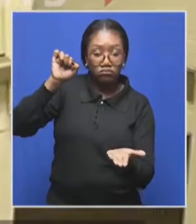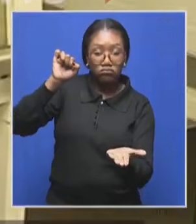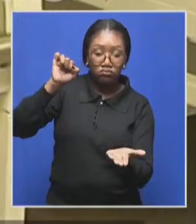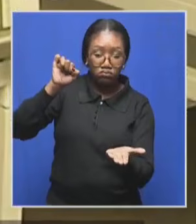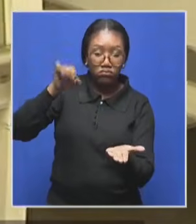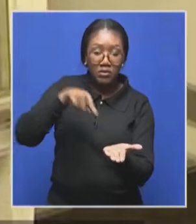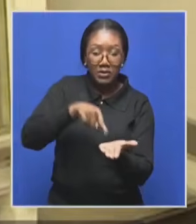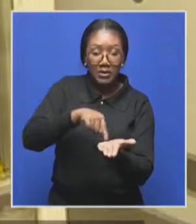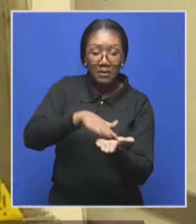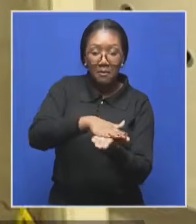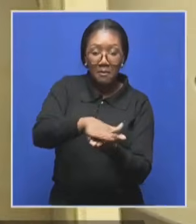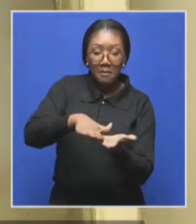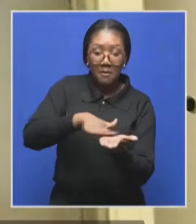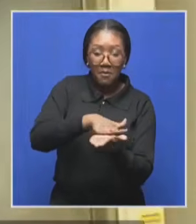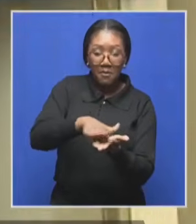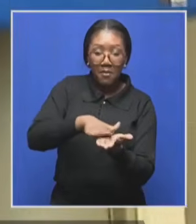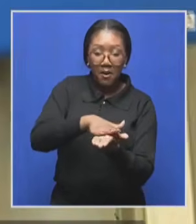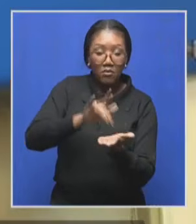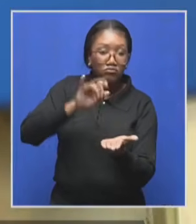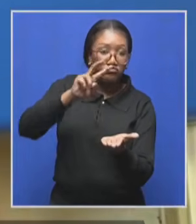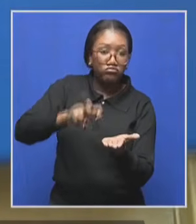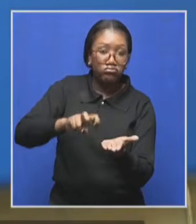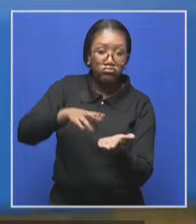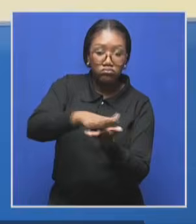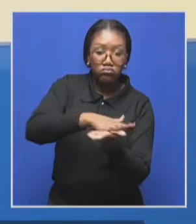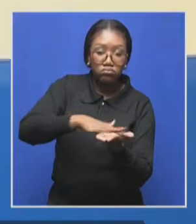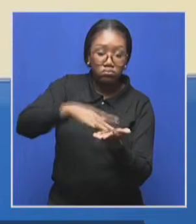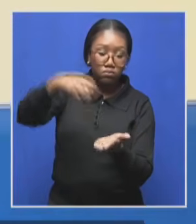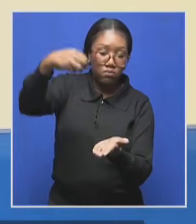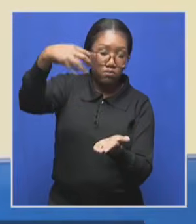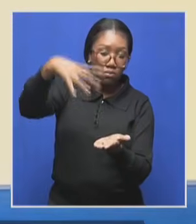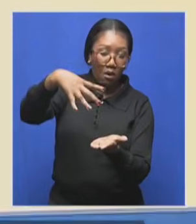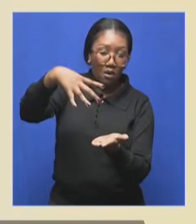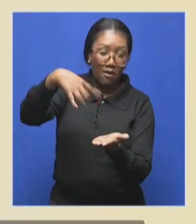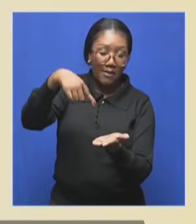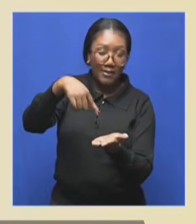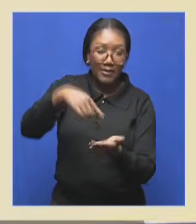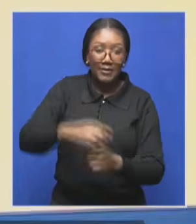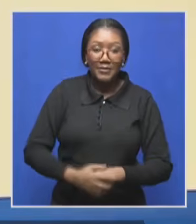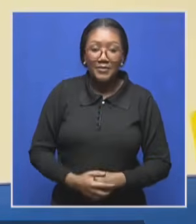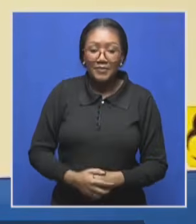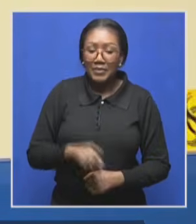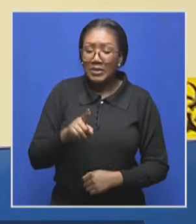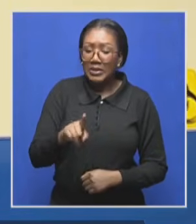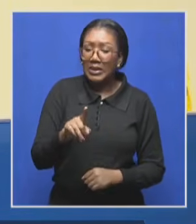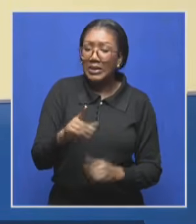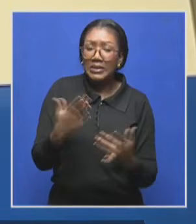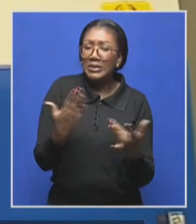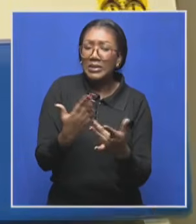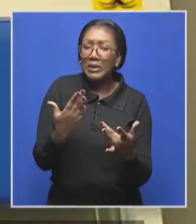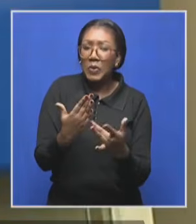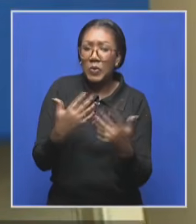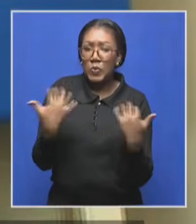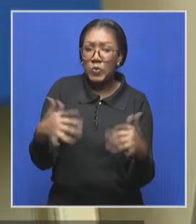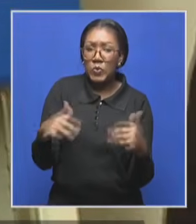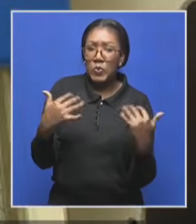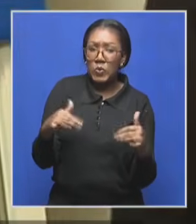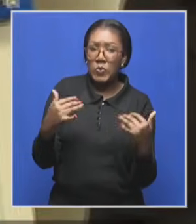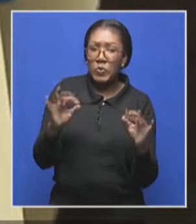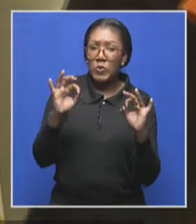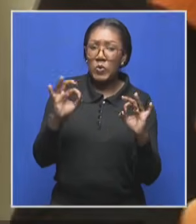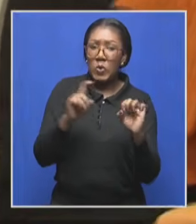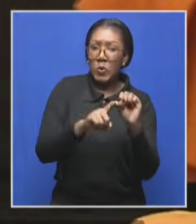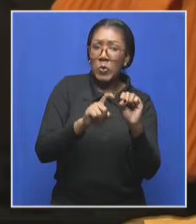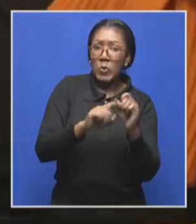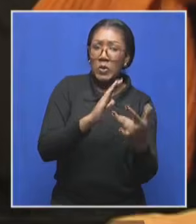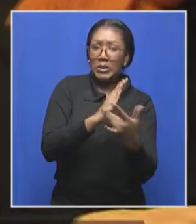the cells, the data on that level. But just tell us how world-class this is and what this means for the state of technology and the skills that will be imparted on